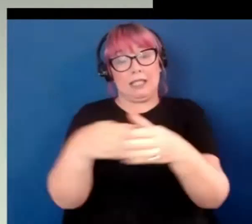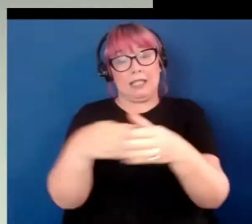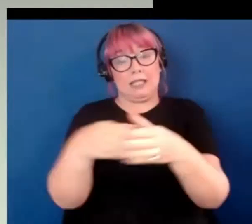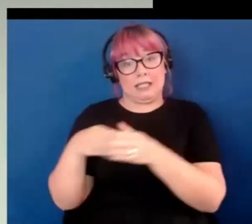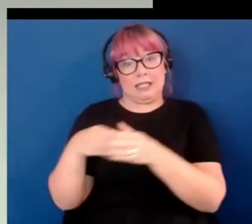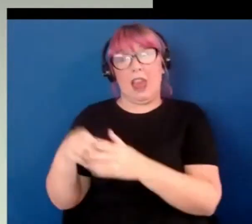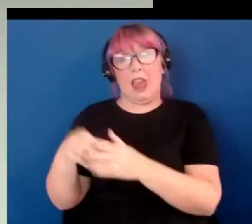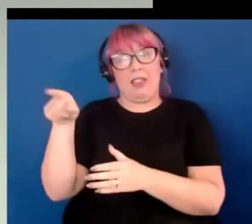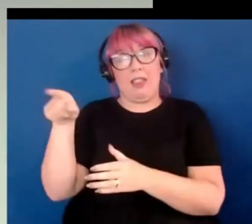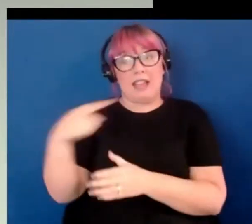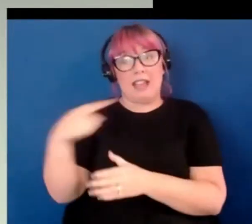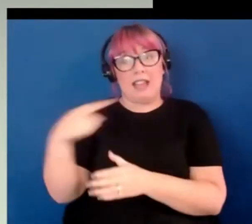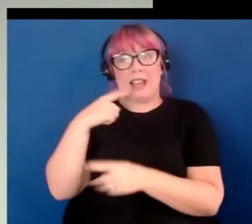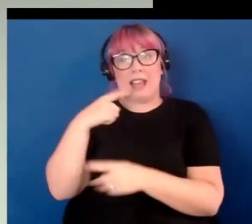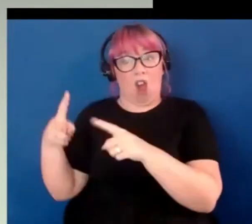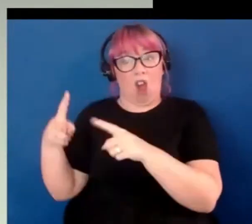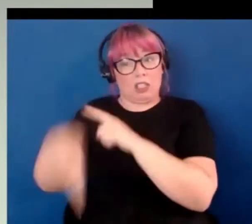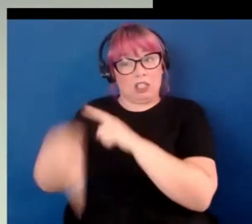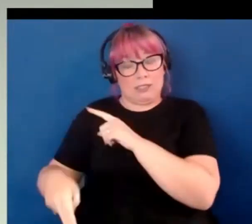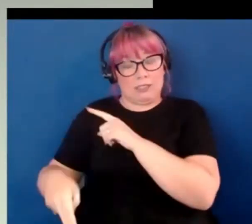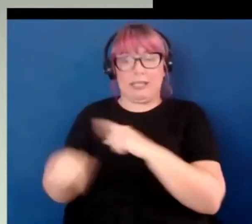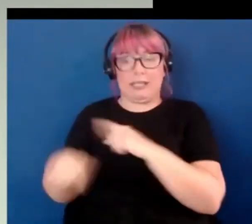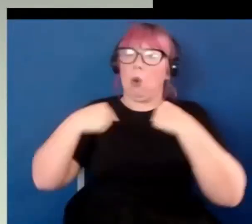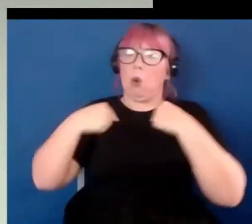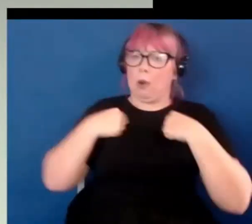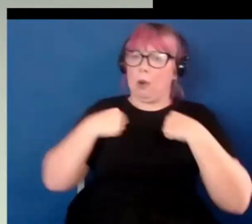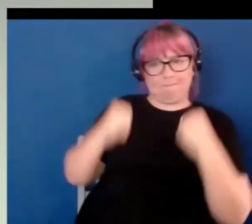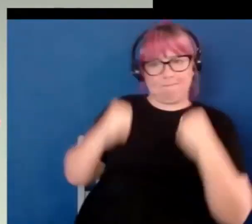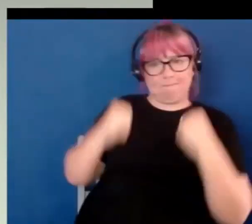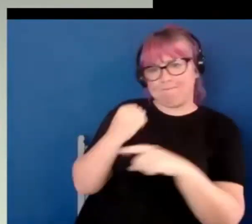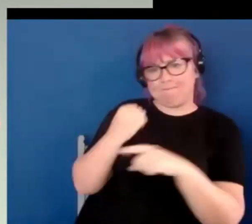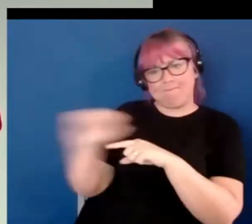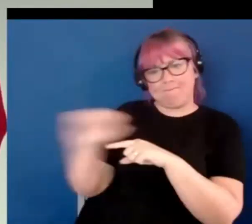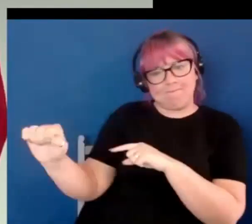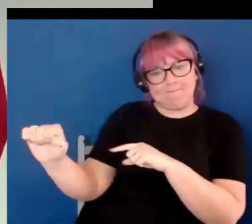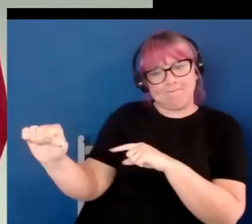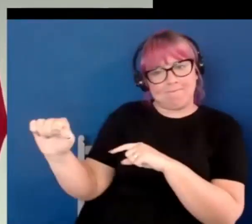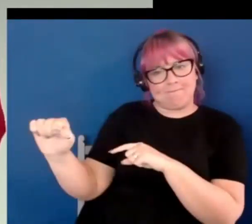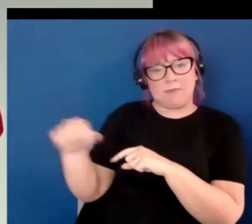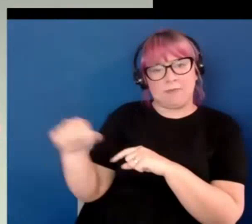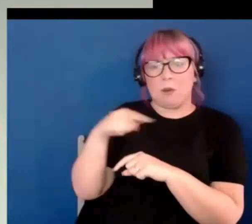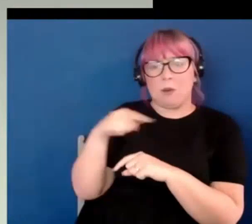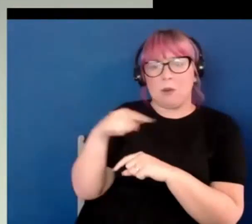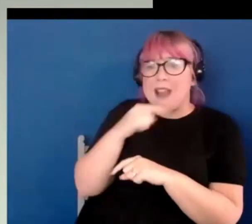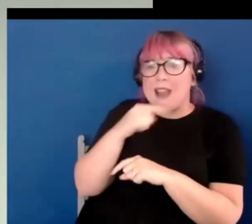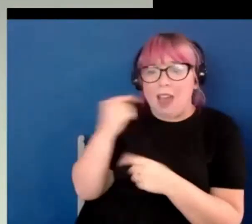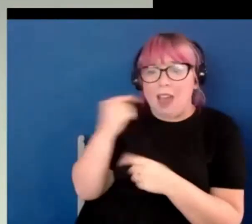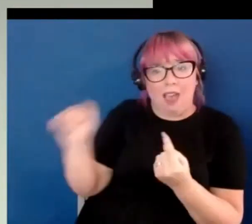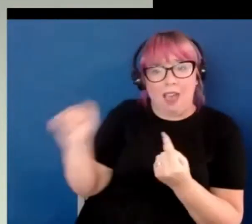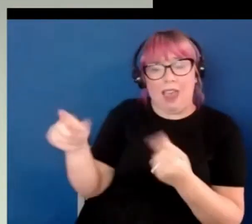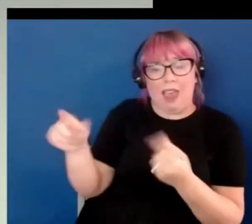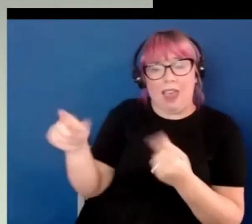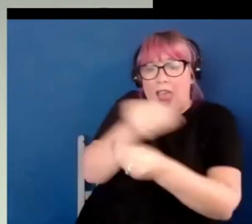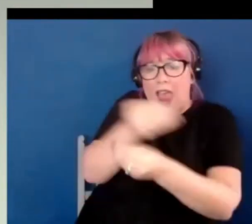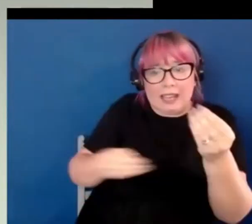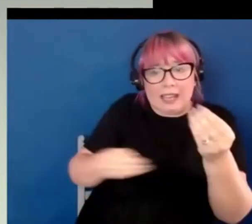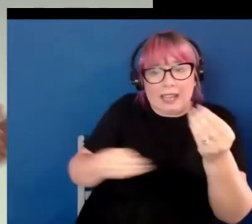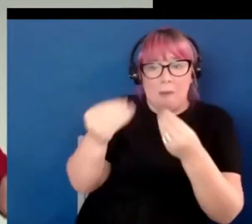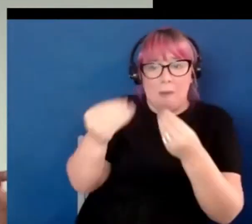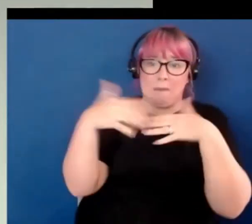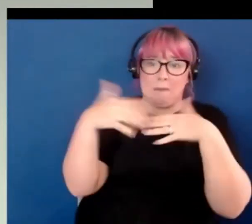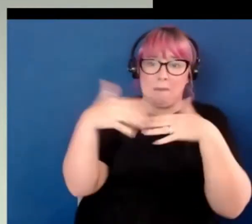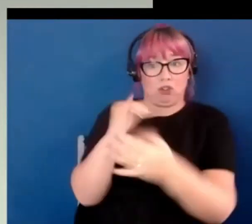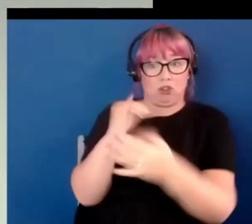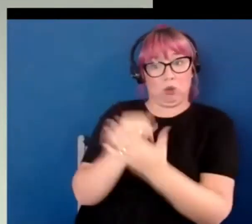stood firmly against it. We said it was a lie. We said that the economic mainstream was wrong. We argued